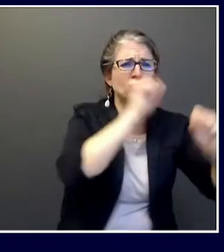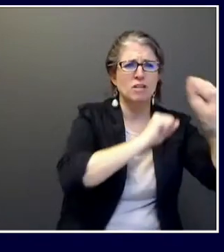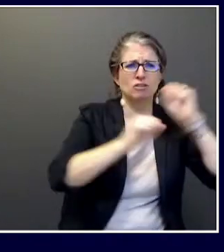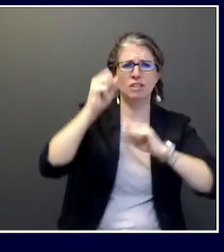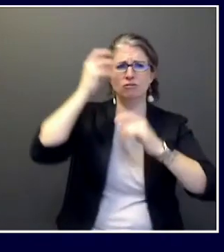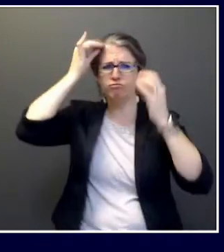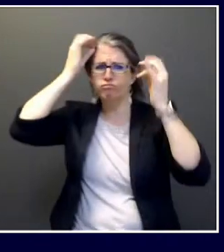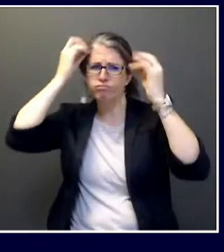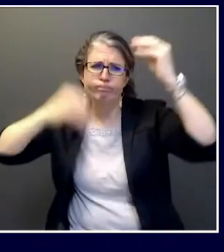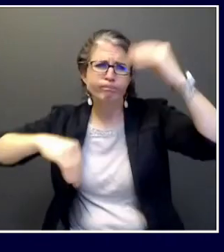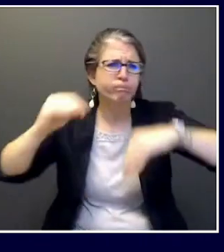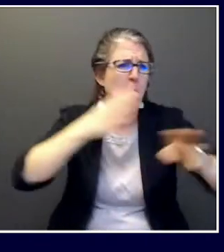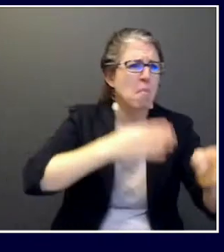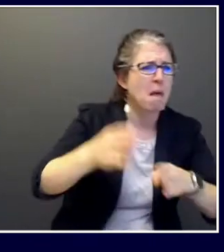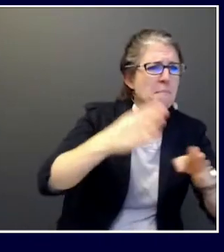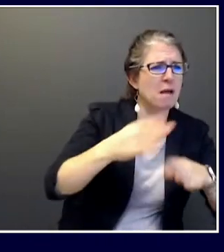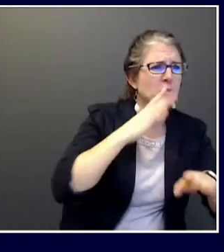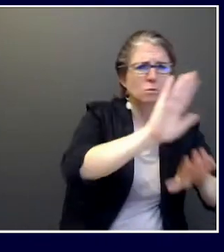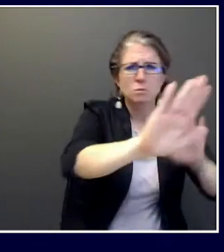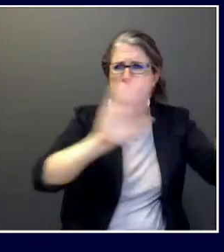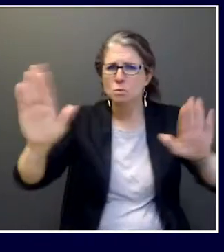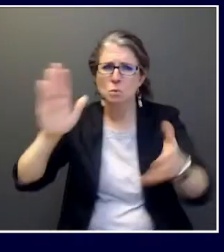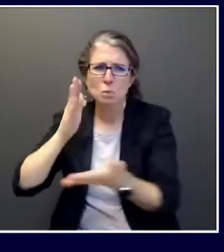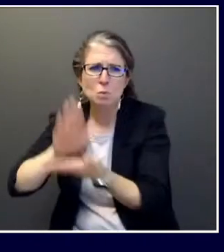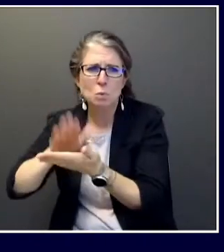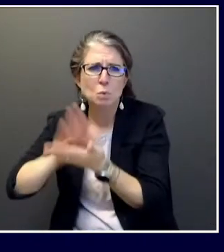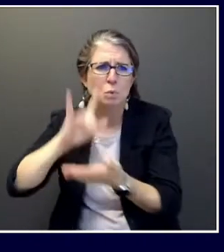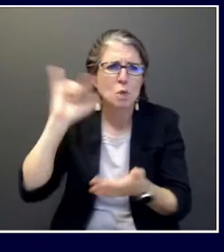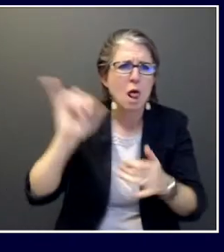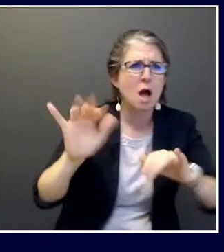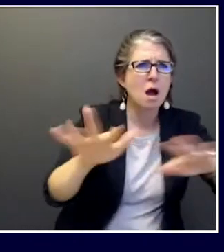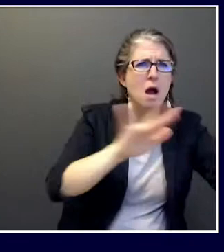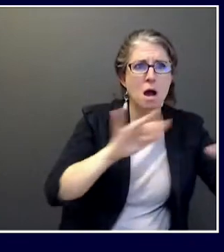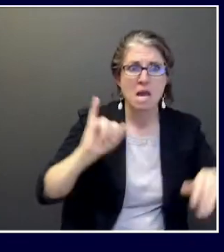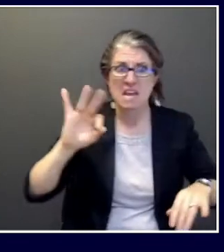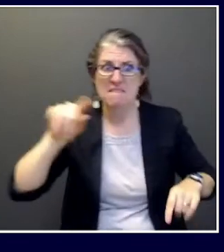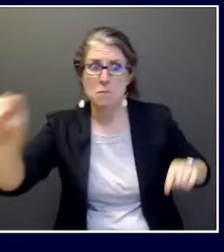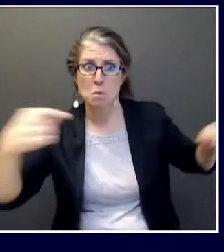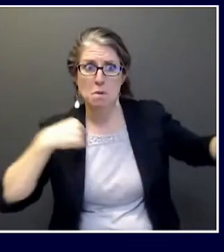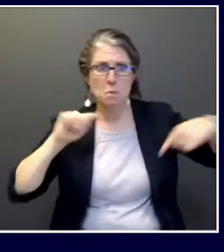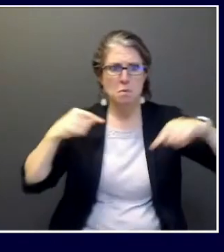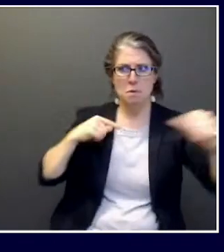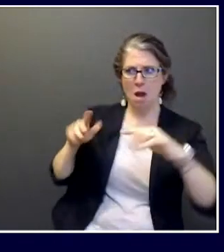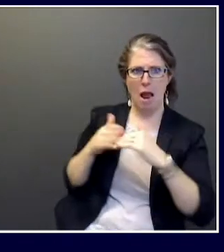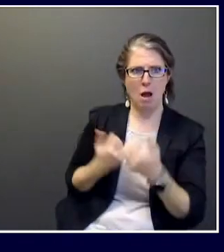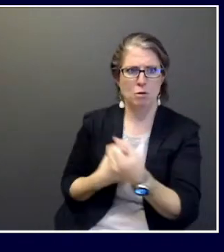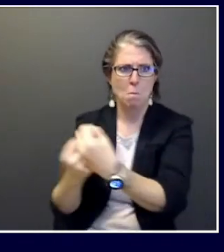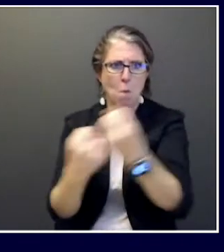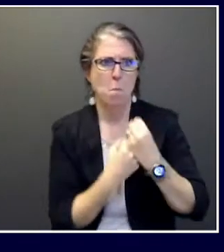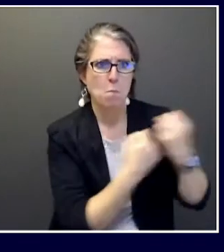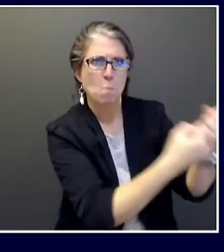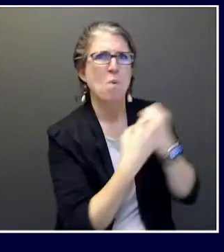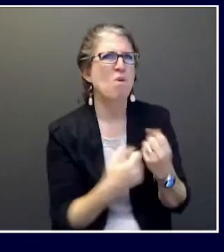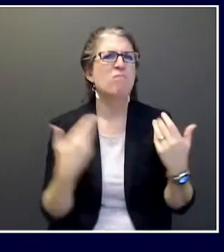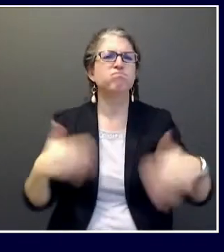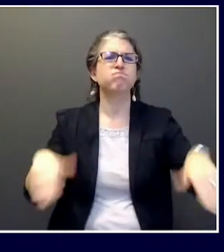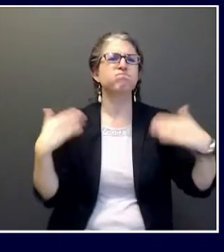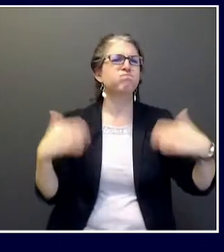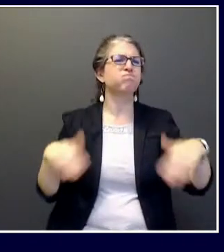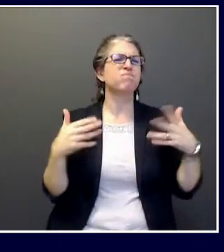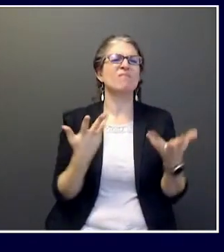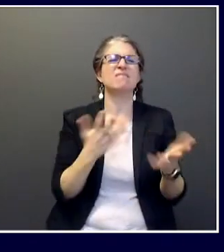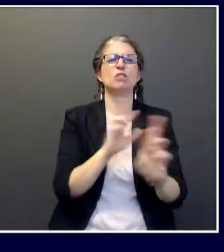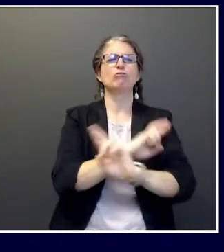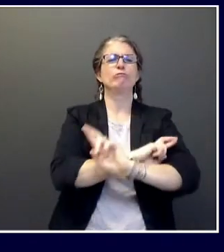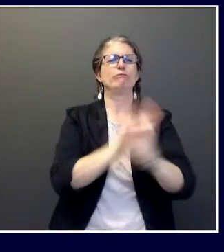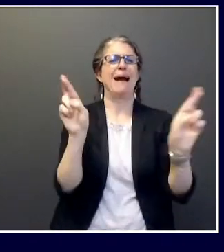unit and every school to check in with them on their plans for vaccination. Would they like to have a clinic? Do they need a provider connected